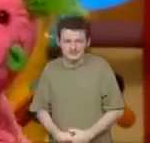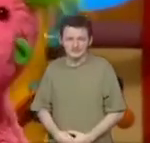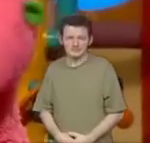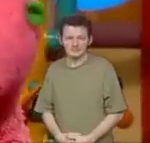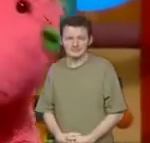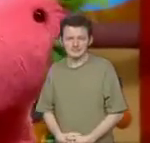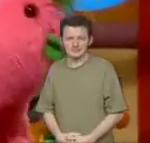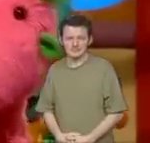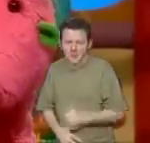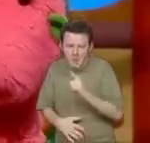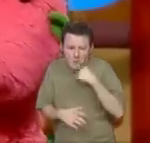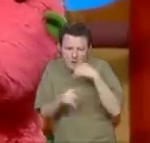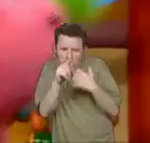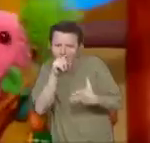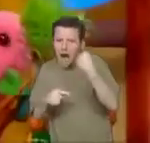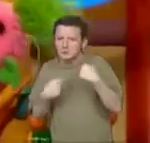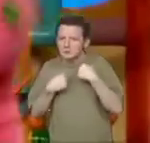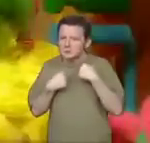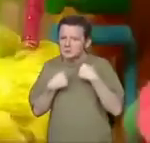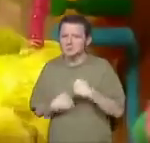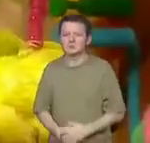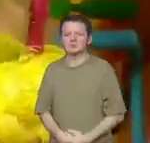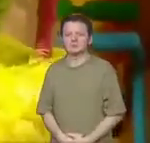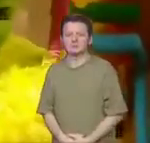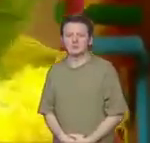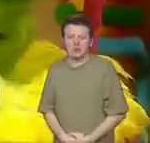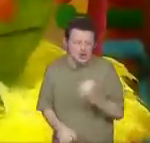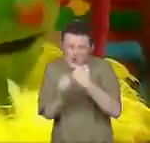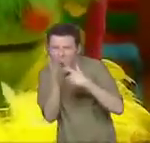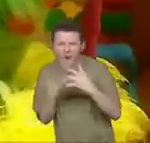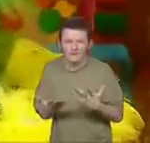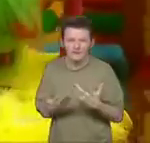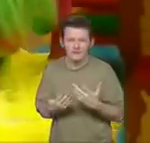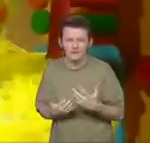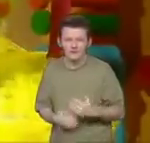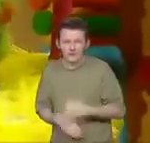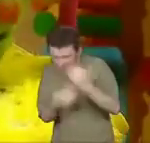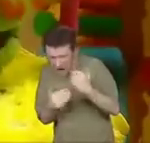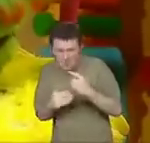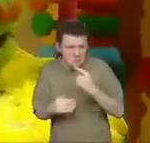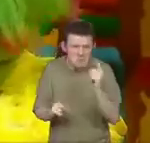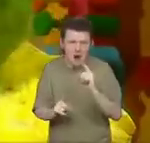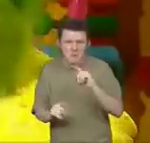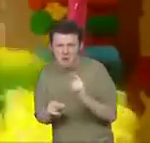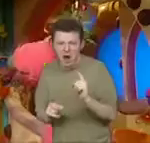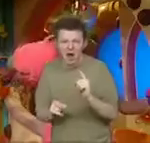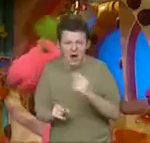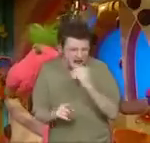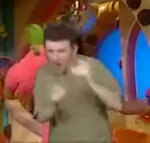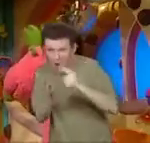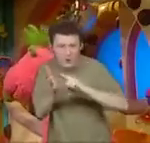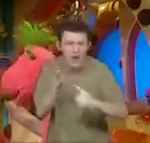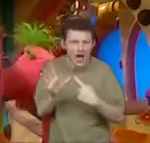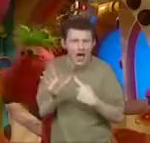Oh, I'll find out. Groove! What? Oh, hoobledoop, Tula.